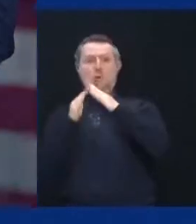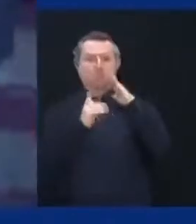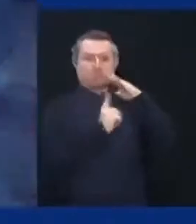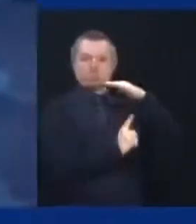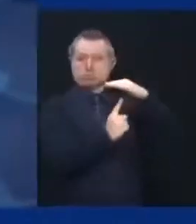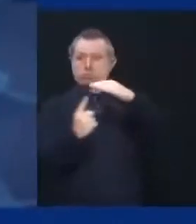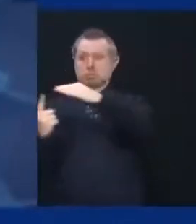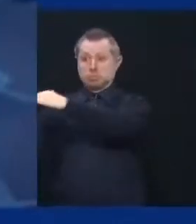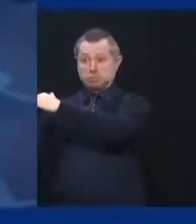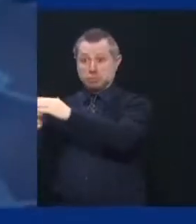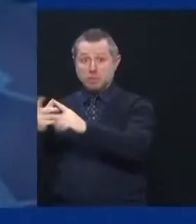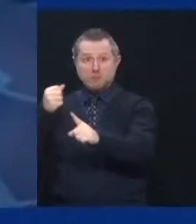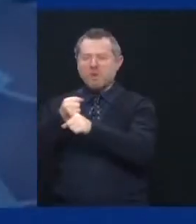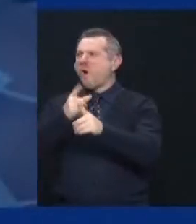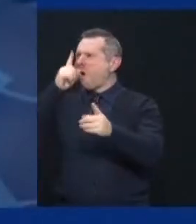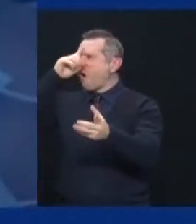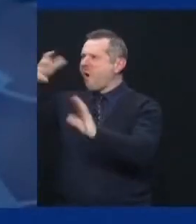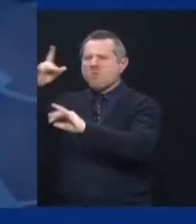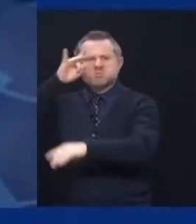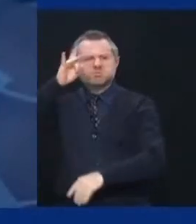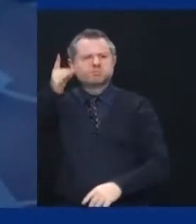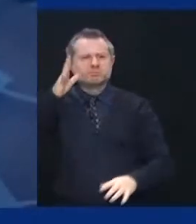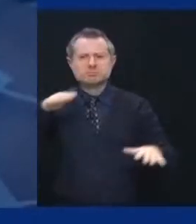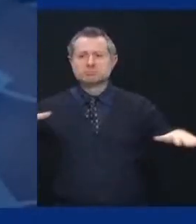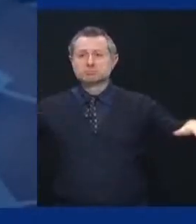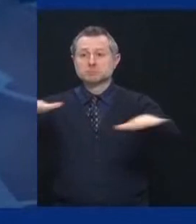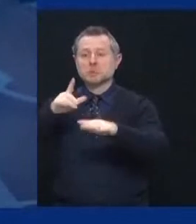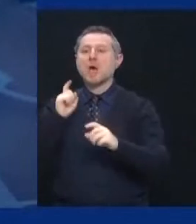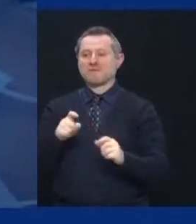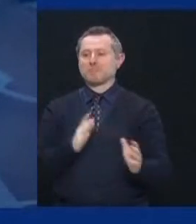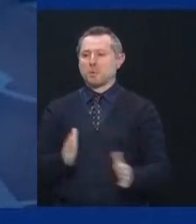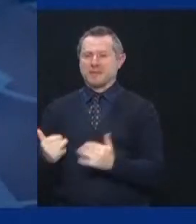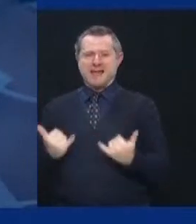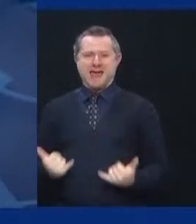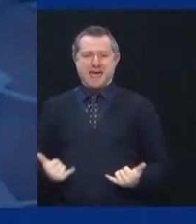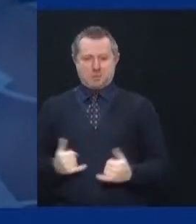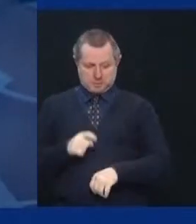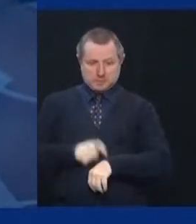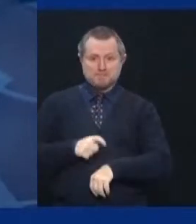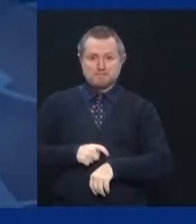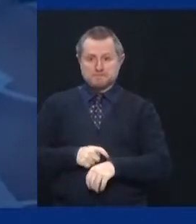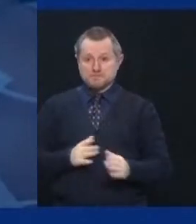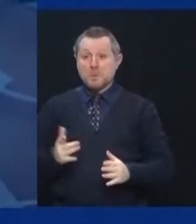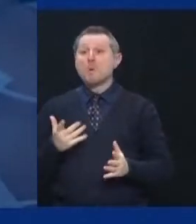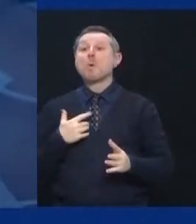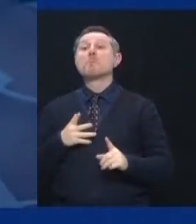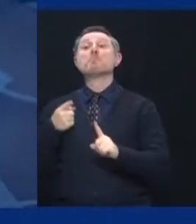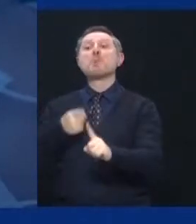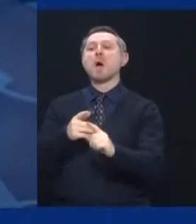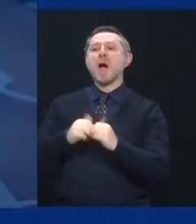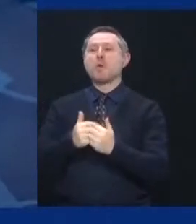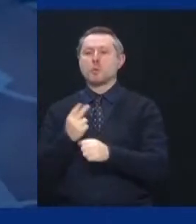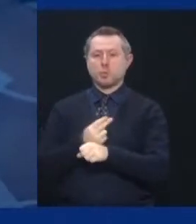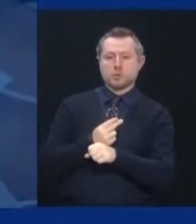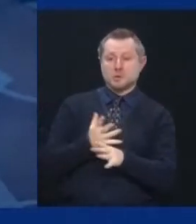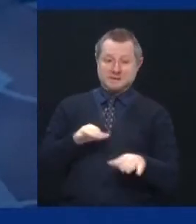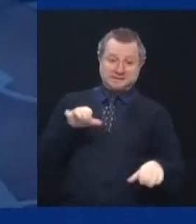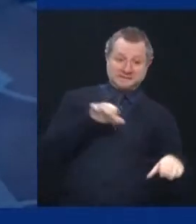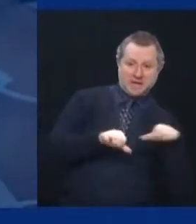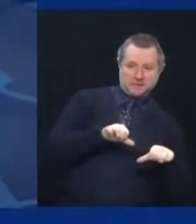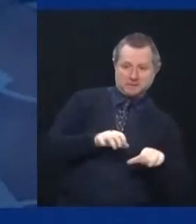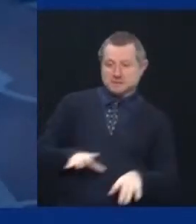cost. We have to be prepared for it. How do we use science and testing to